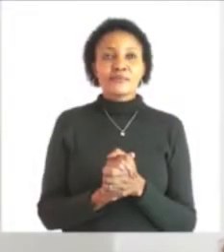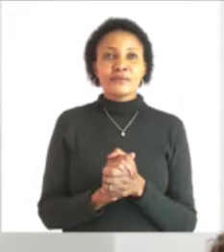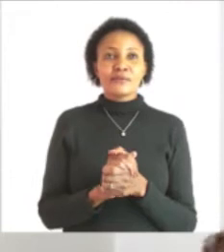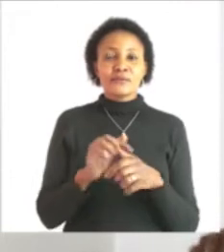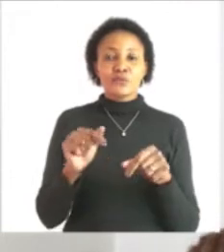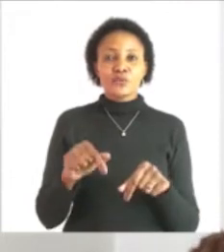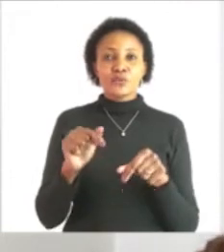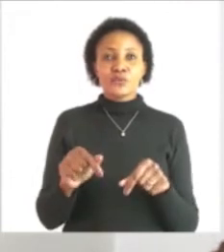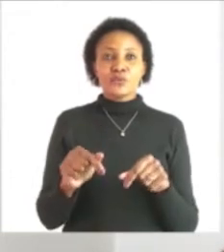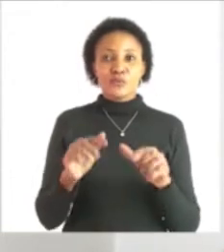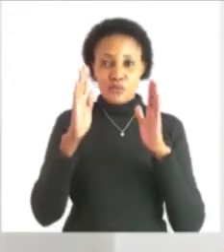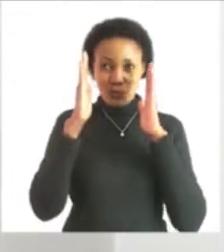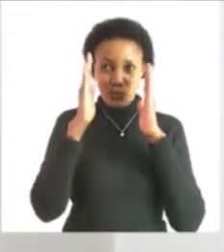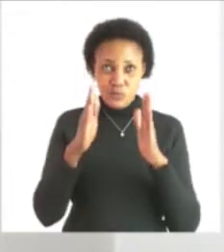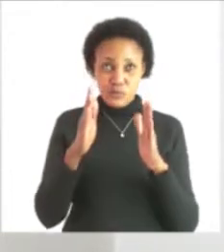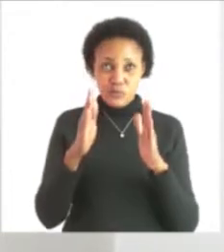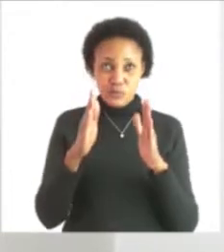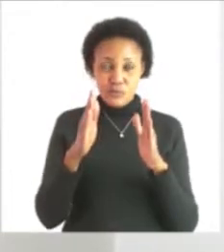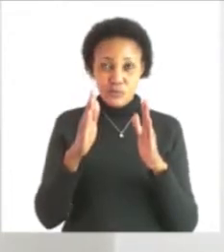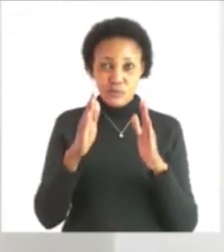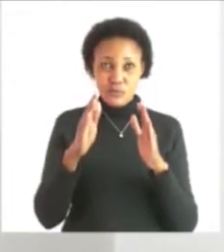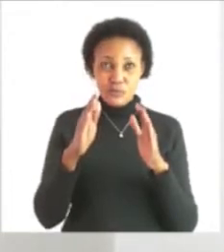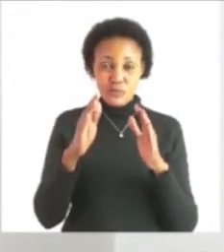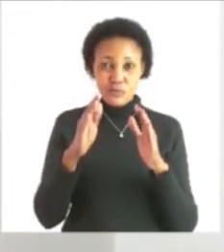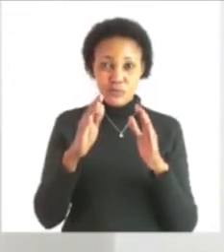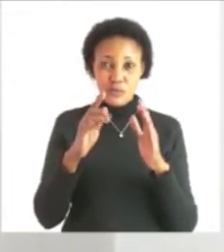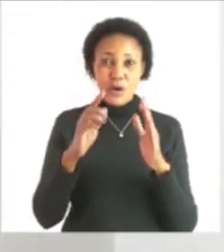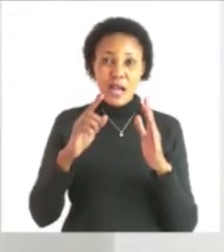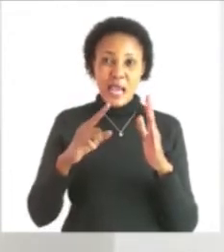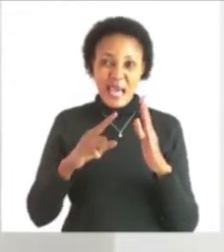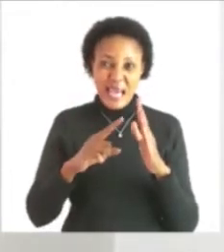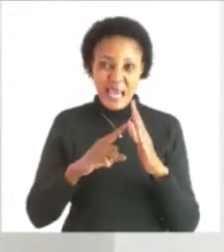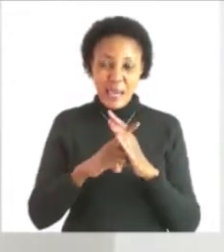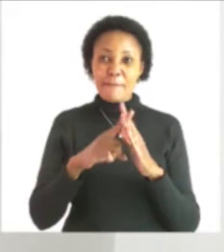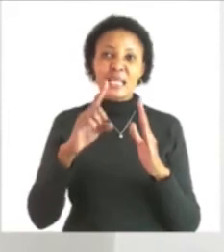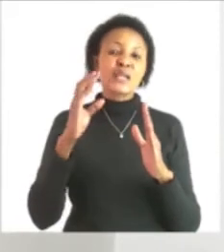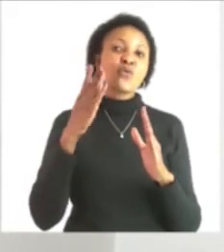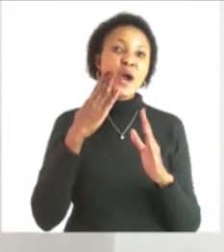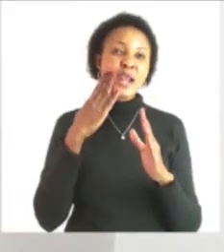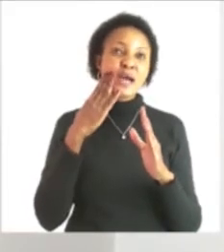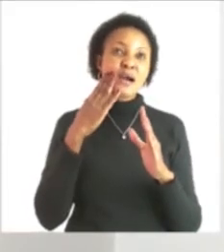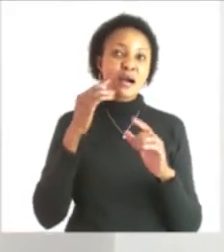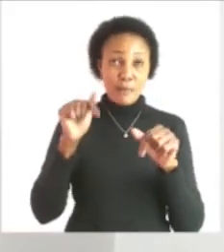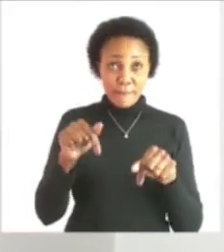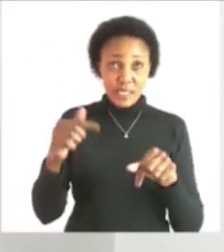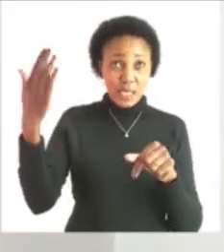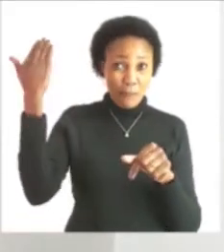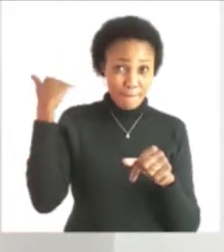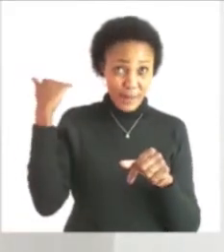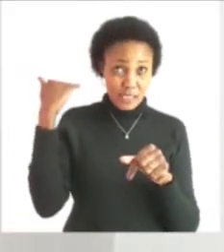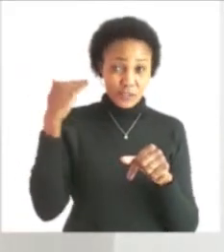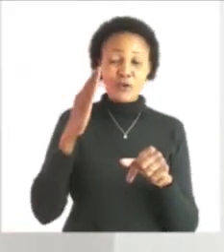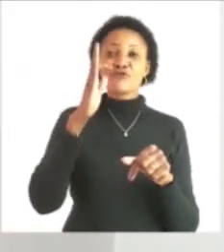Today we are going to focus on the tenses, present, past, and